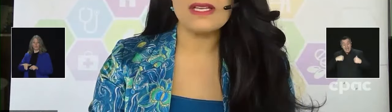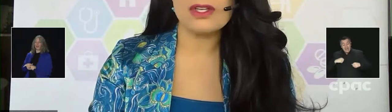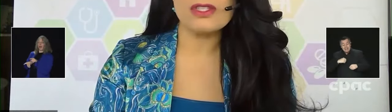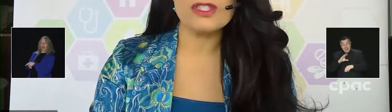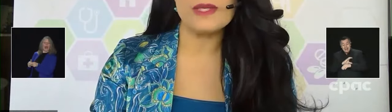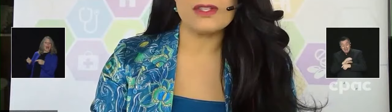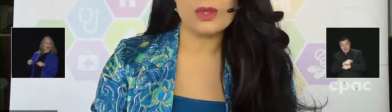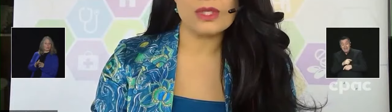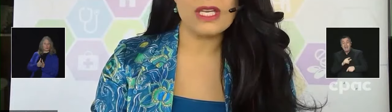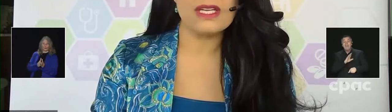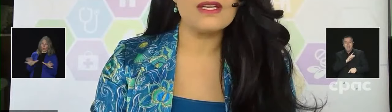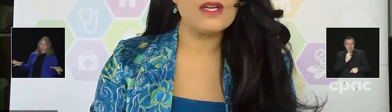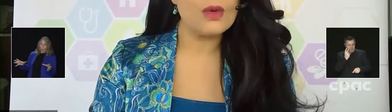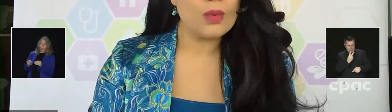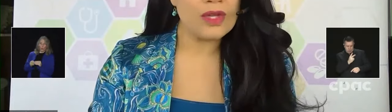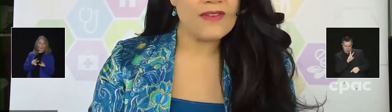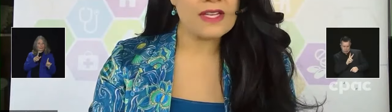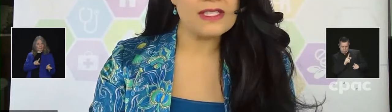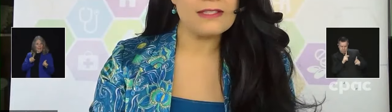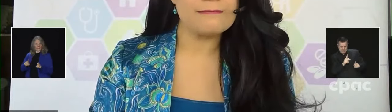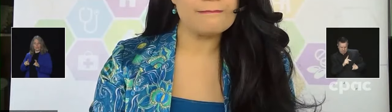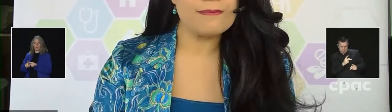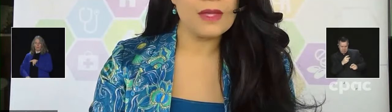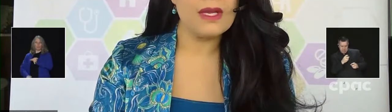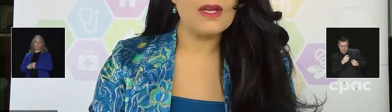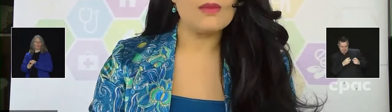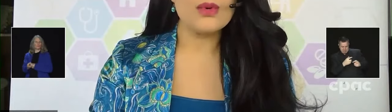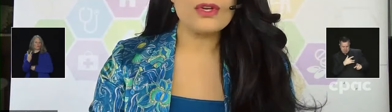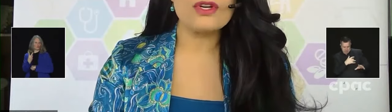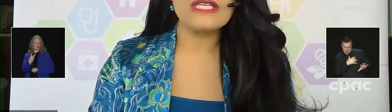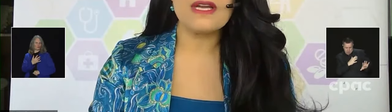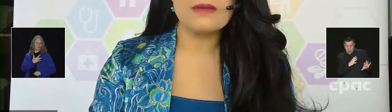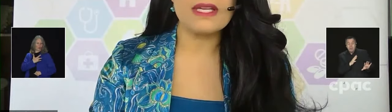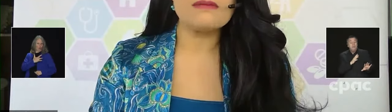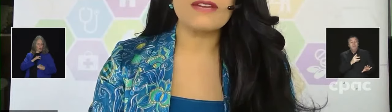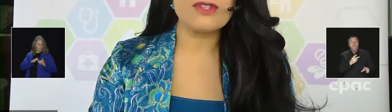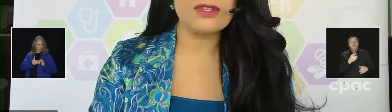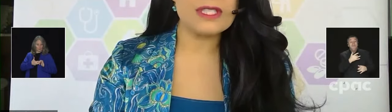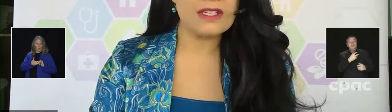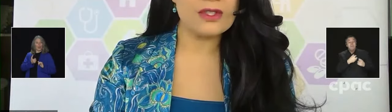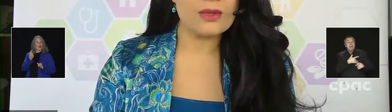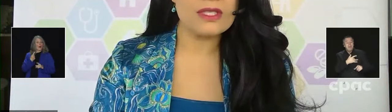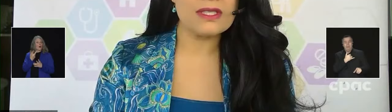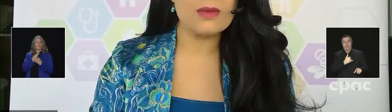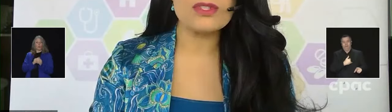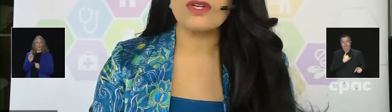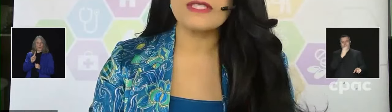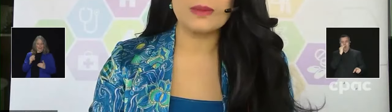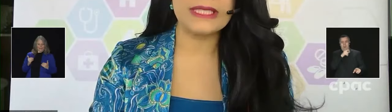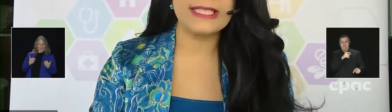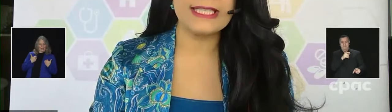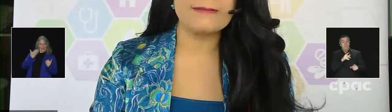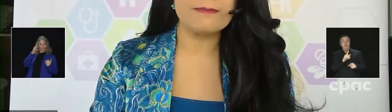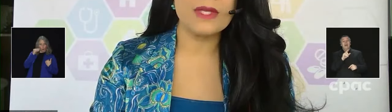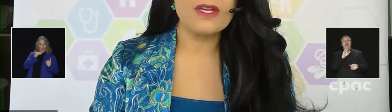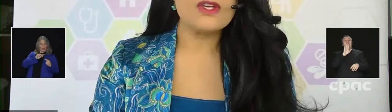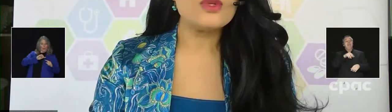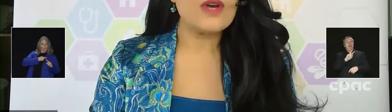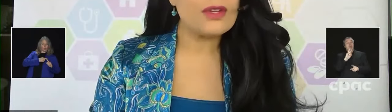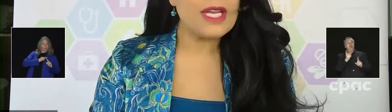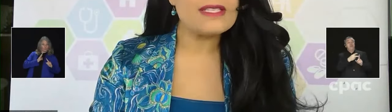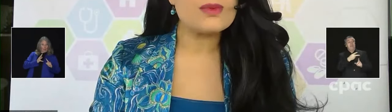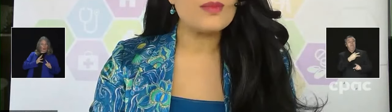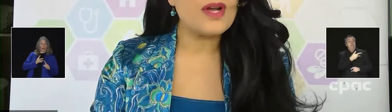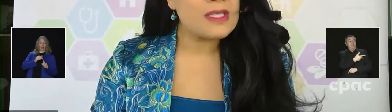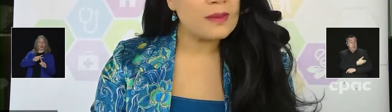myocarditis appeared to be associated with the vaccine. Both occurred in young men after their second doses and resolved completely.